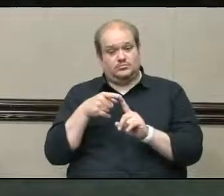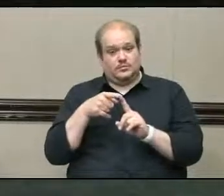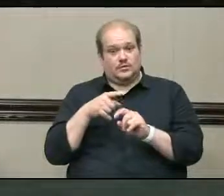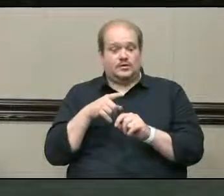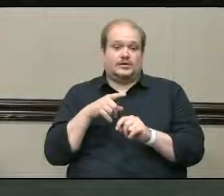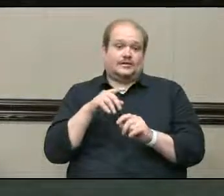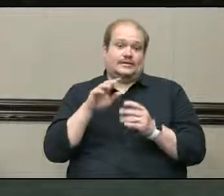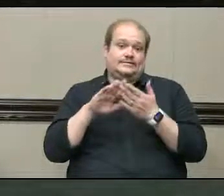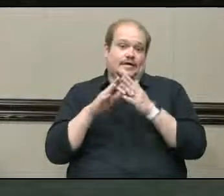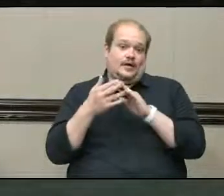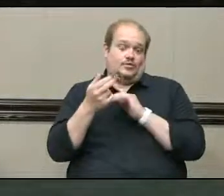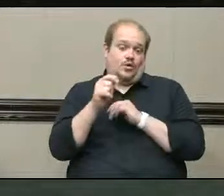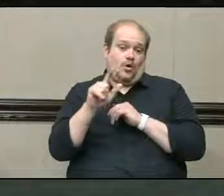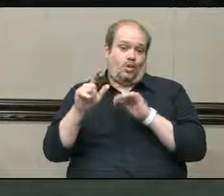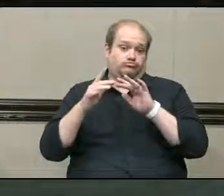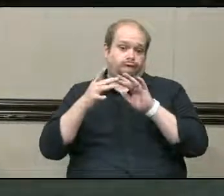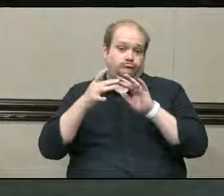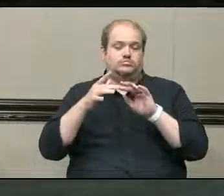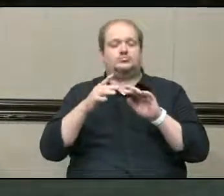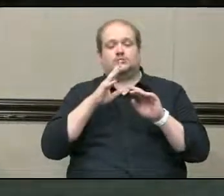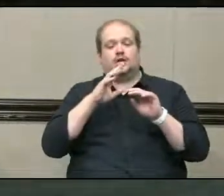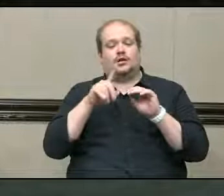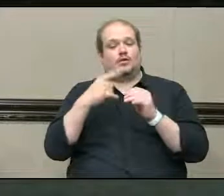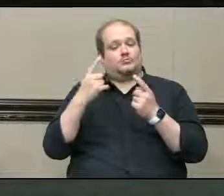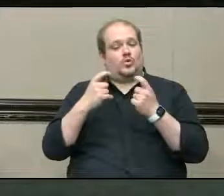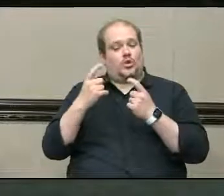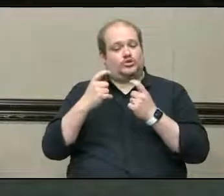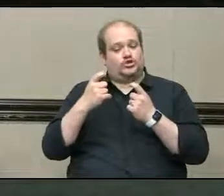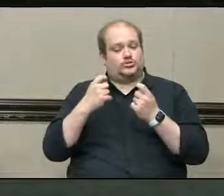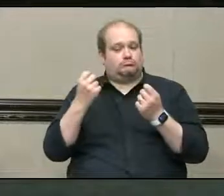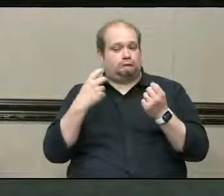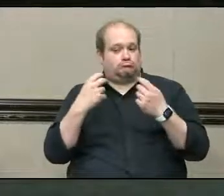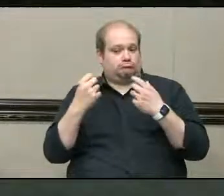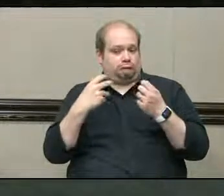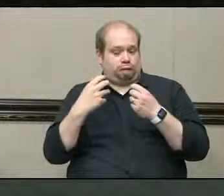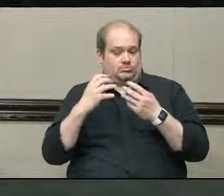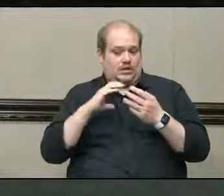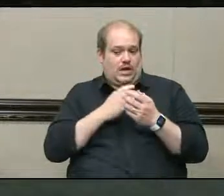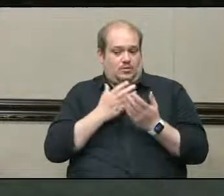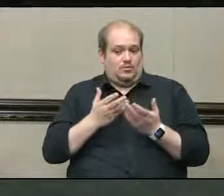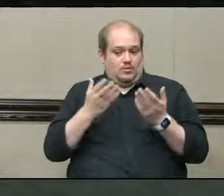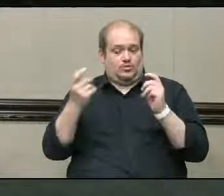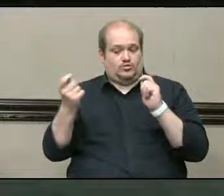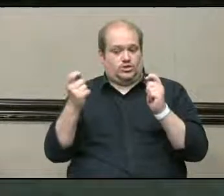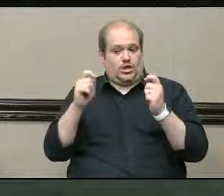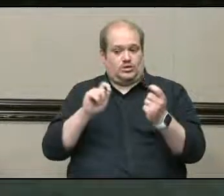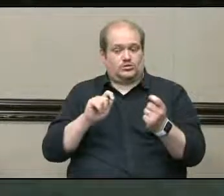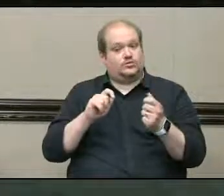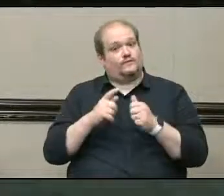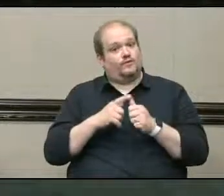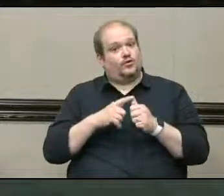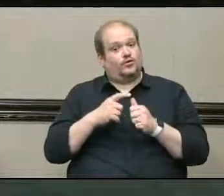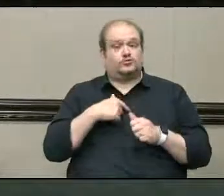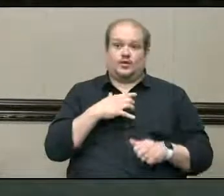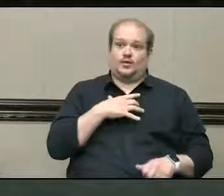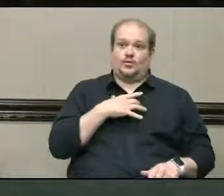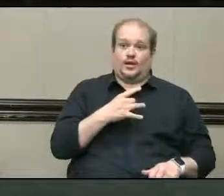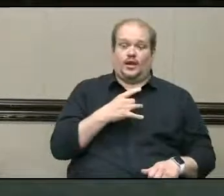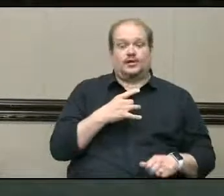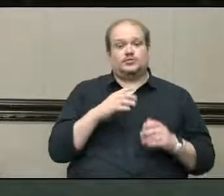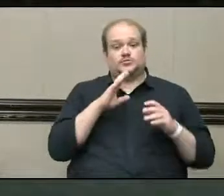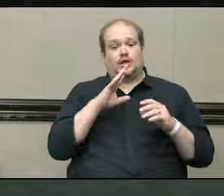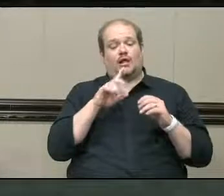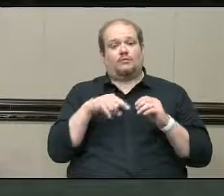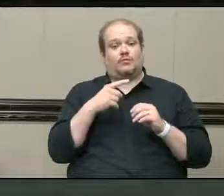town hall to talk about some questions that we've received in regards to our proposed changes. I would like to start out this by